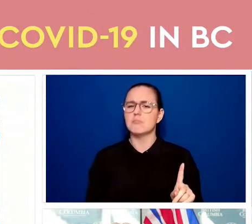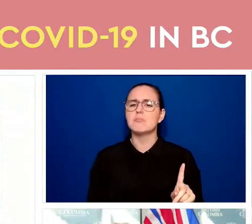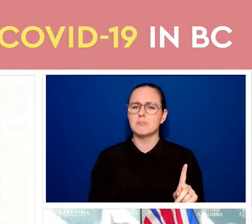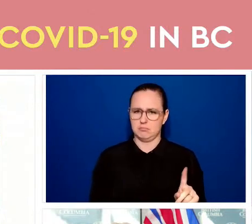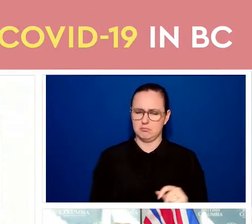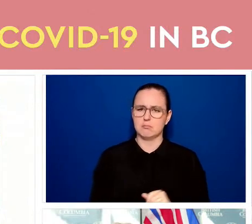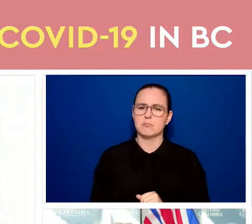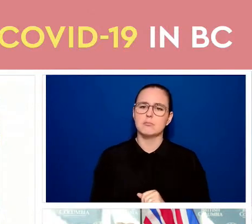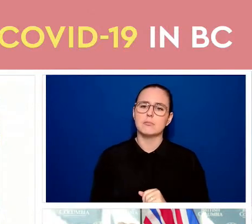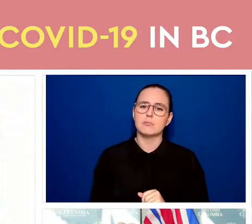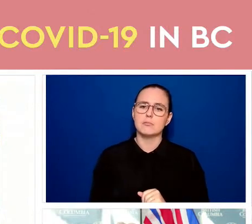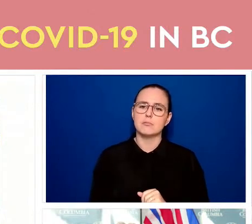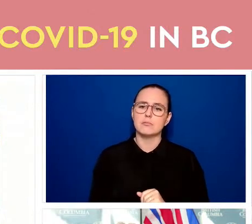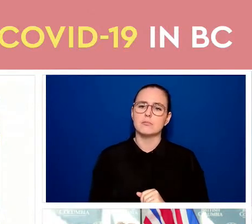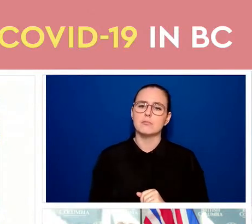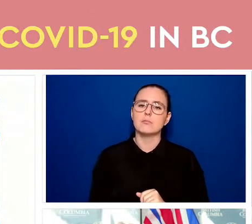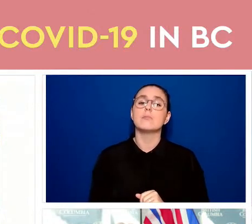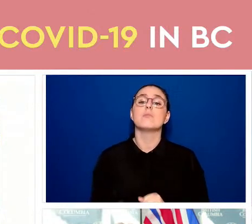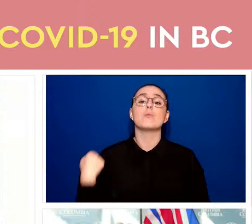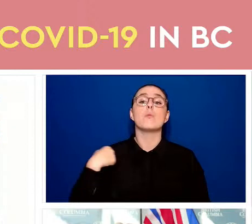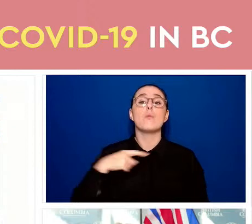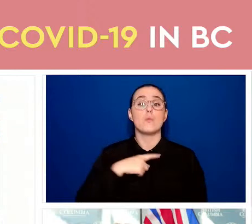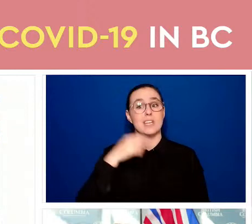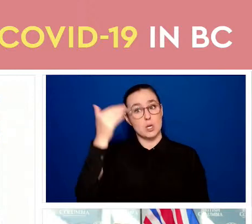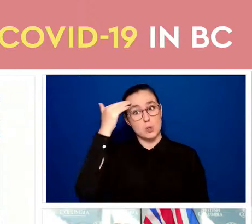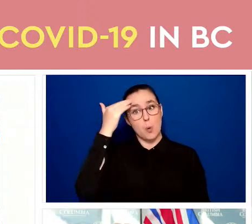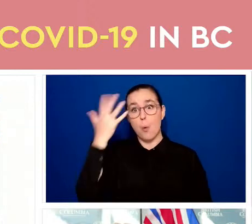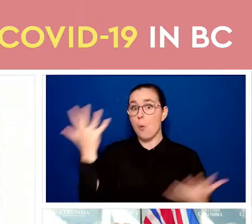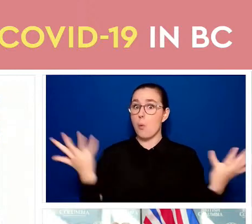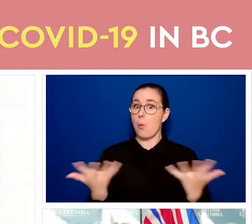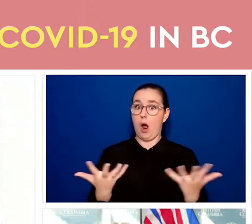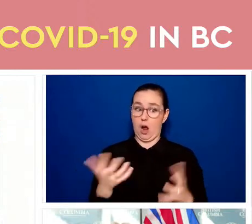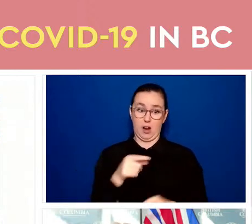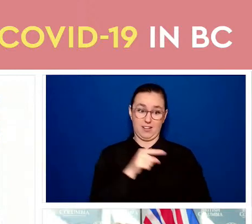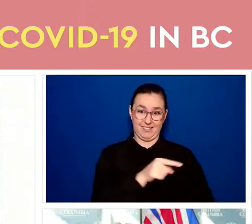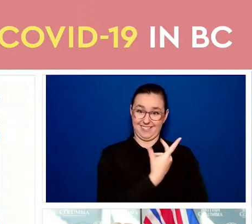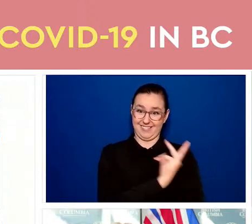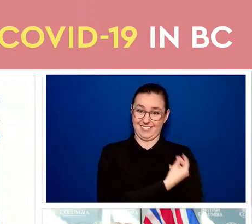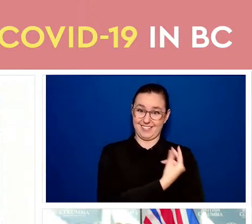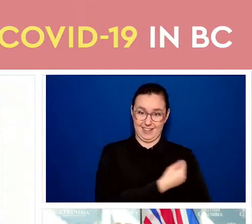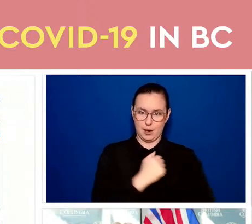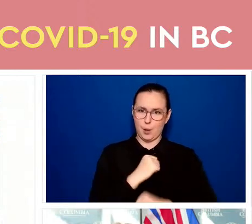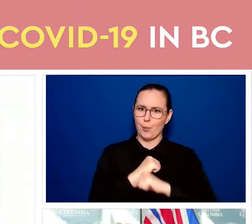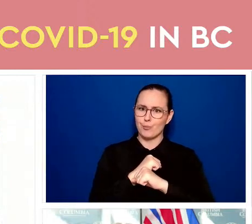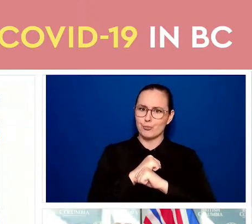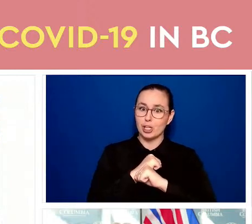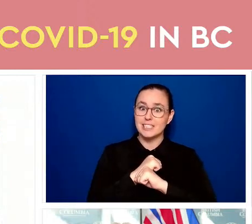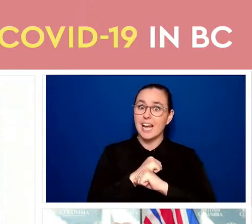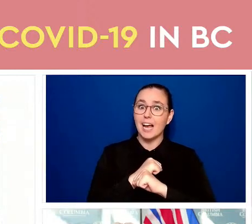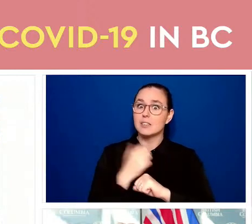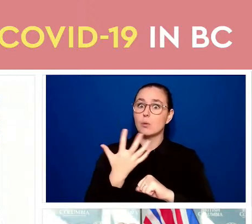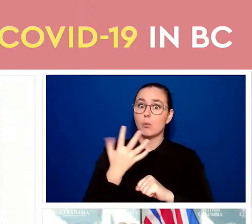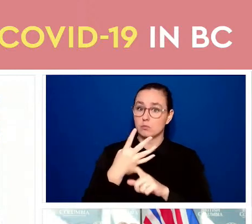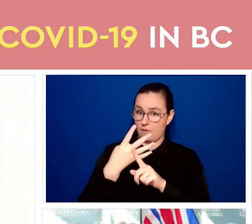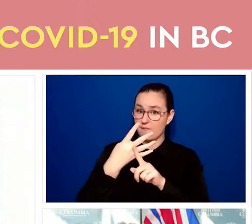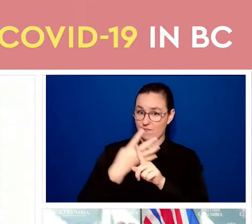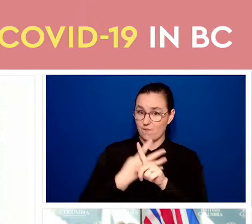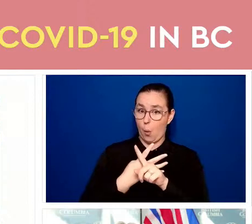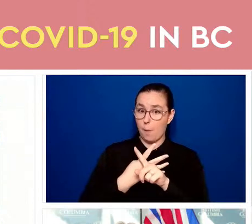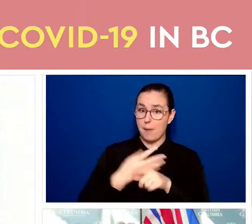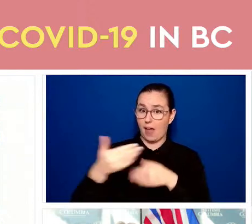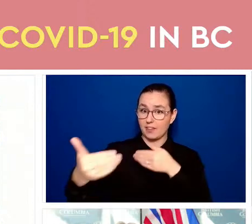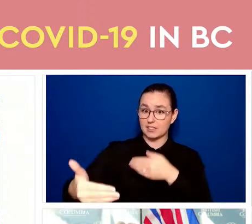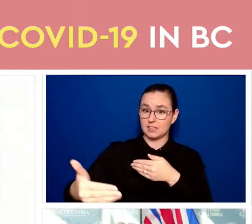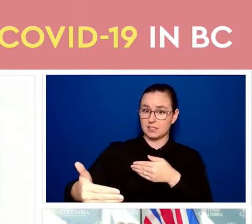now. We have data that shows that out to 4 months, we still have strong protection from all of these